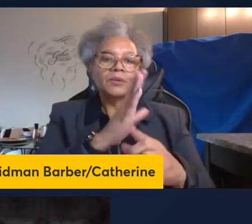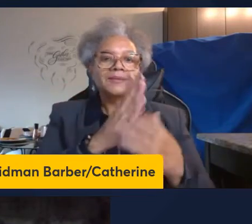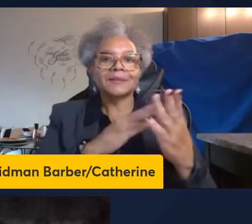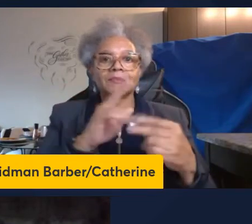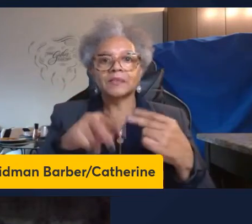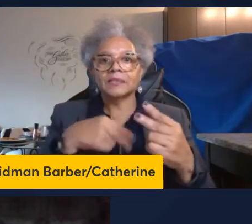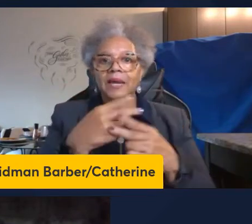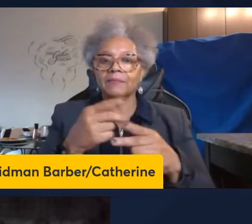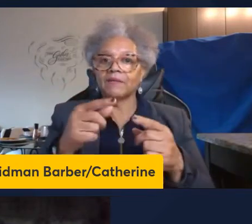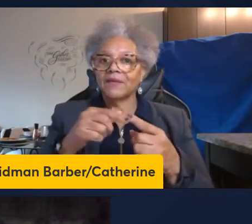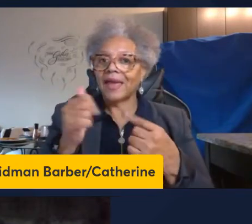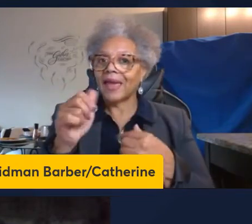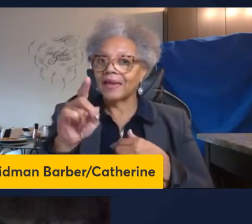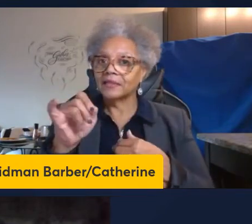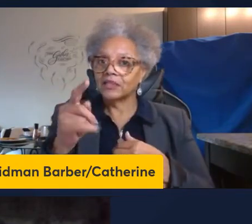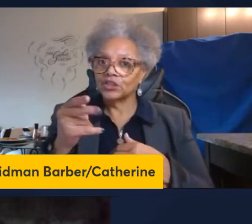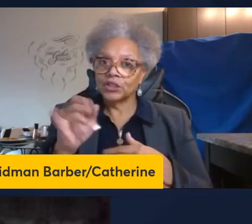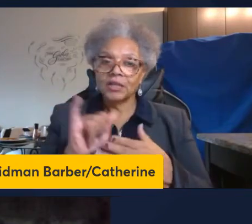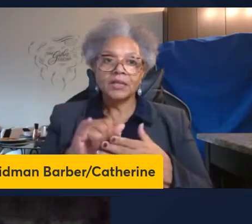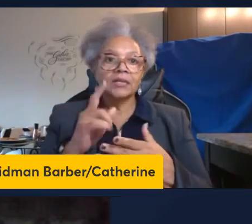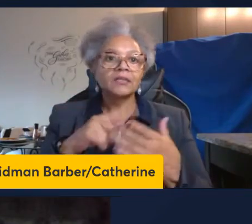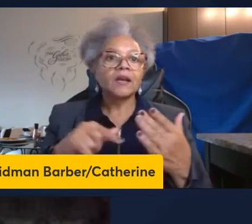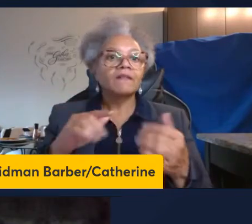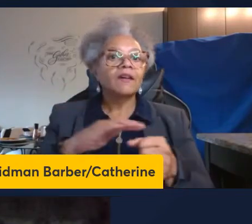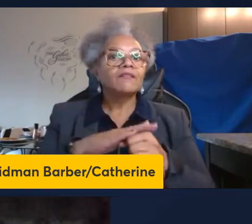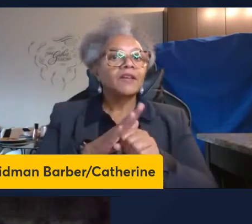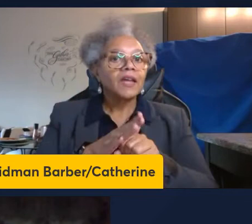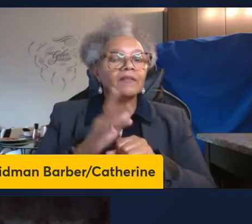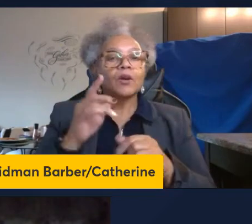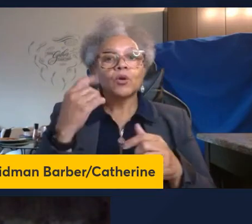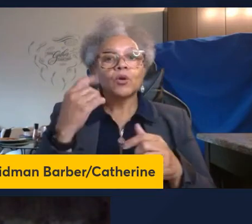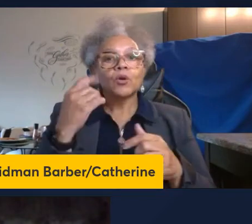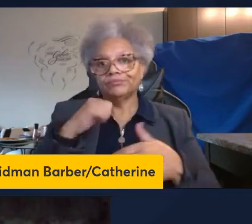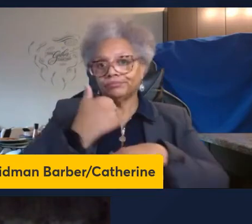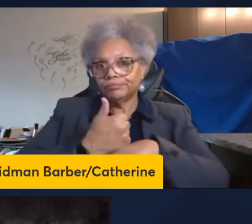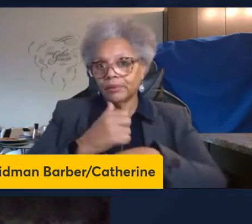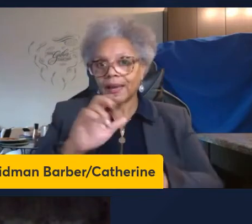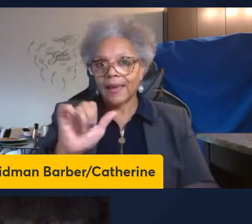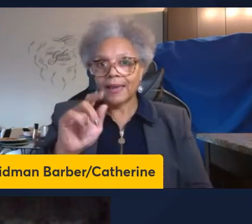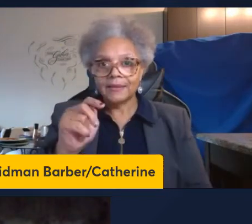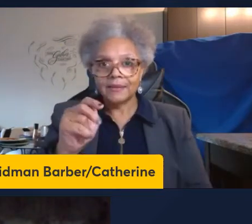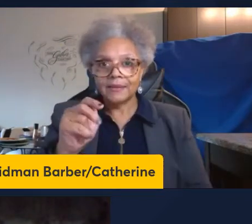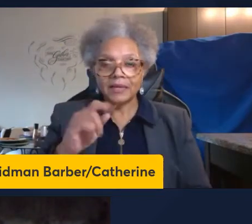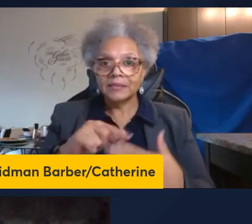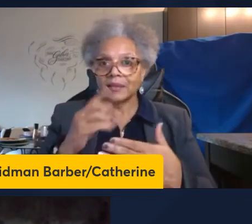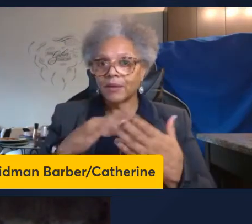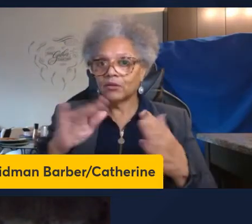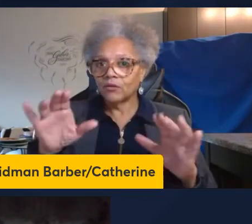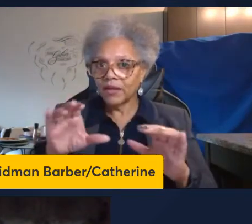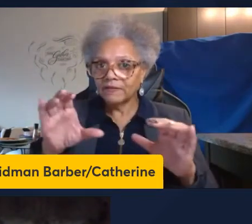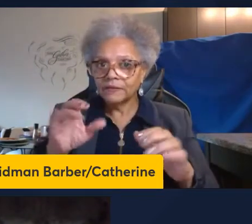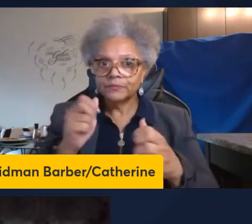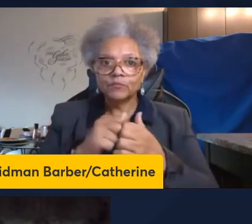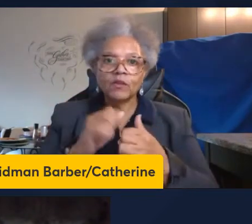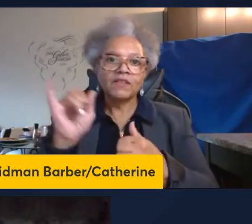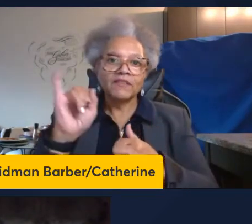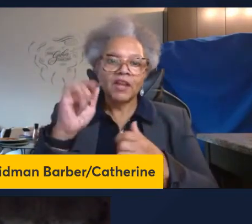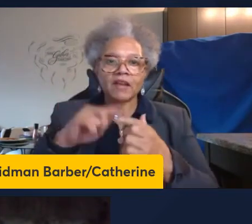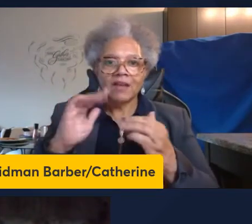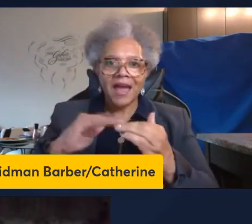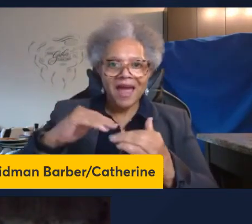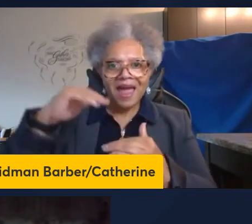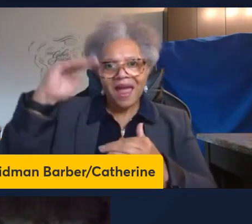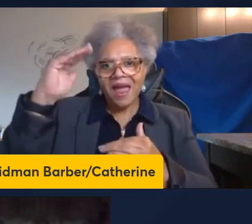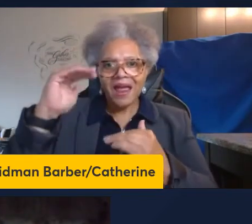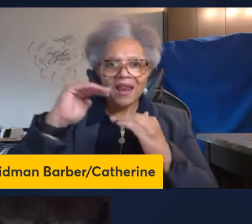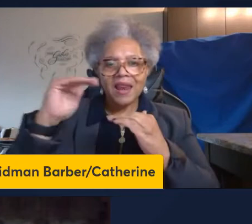right? The whole population got exposed to COVID, so all of us have COVID antibodies, but somebody who's actively undergoing an infection will have high levels of these antibodies,